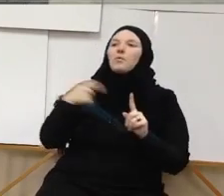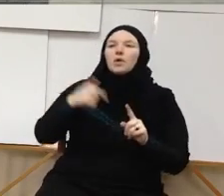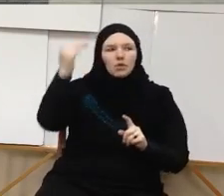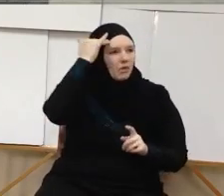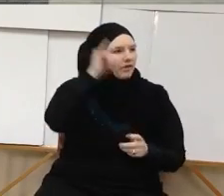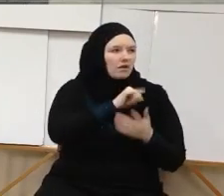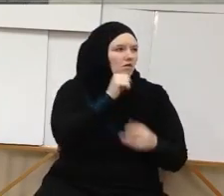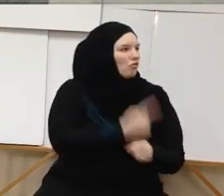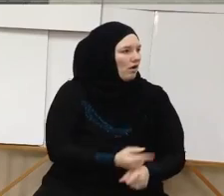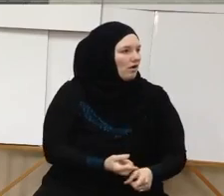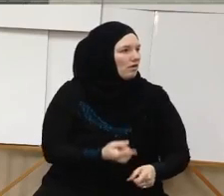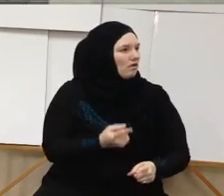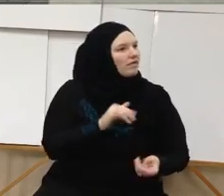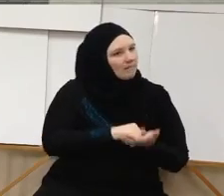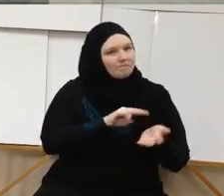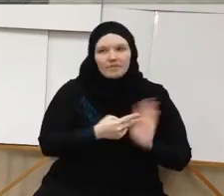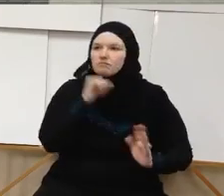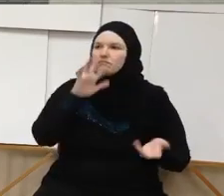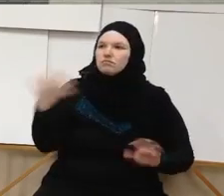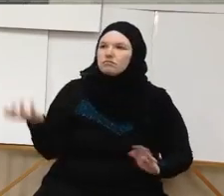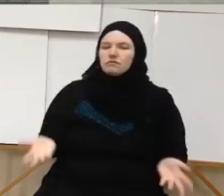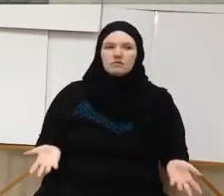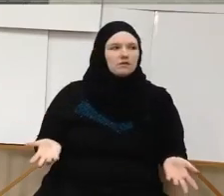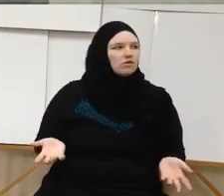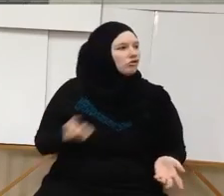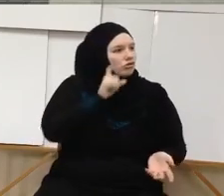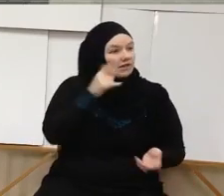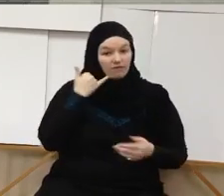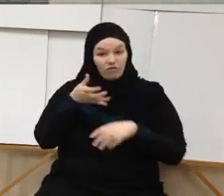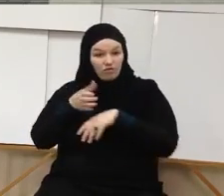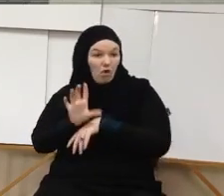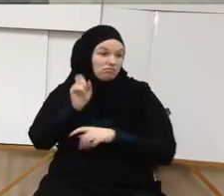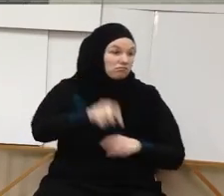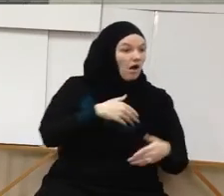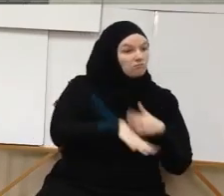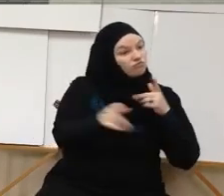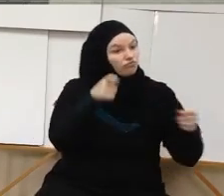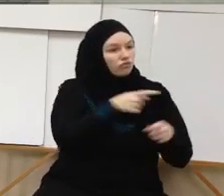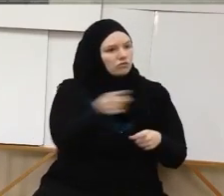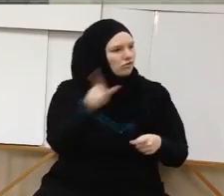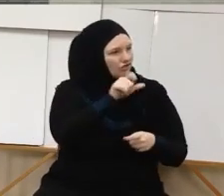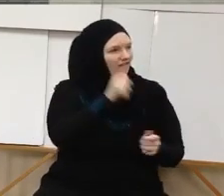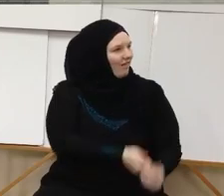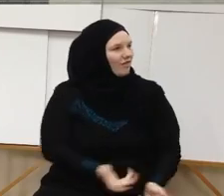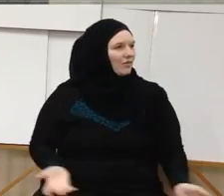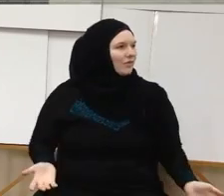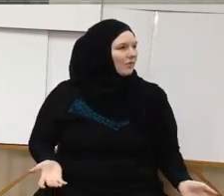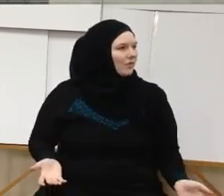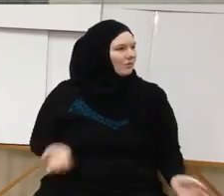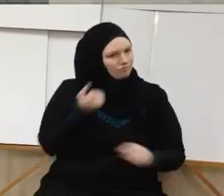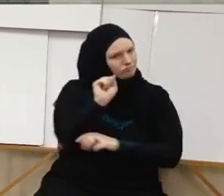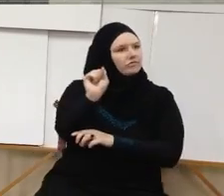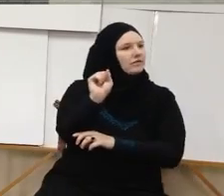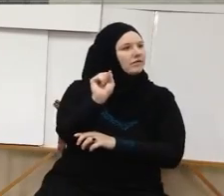And that's why enjoining the good and forbidding the evil, some scholars count it as the sixth pillar